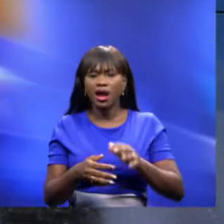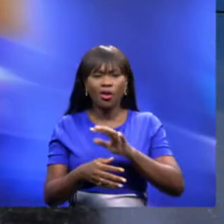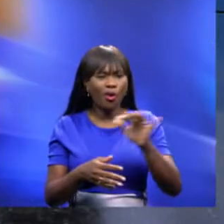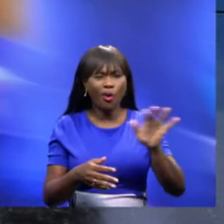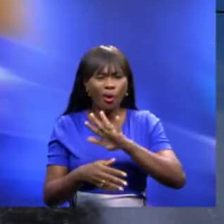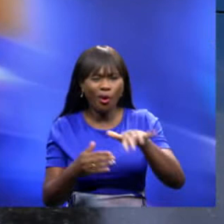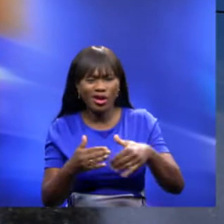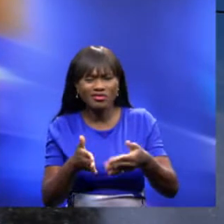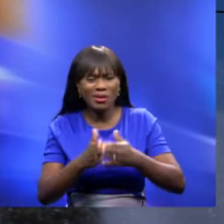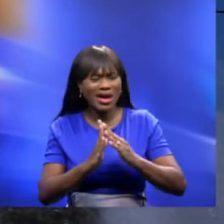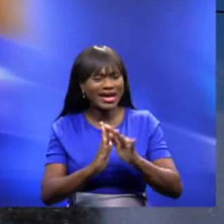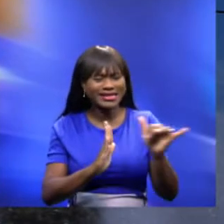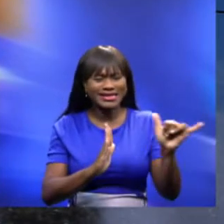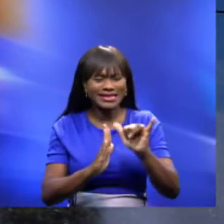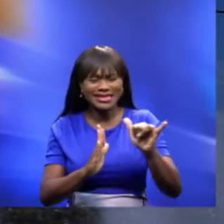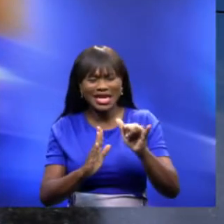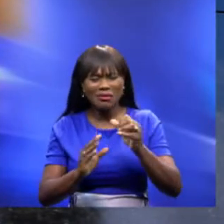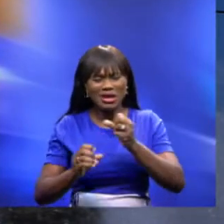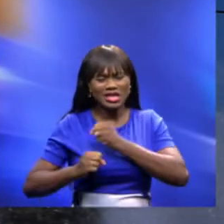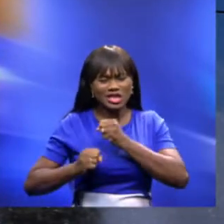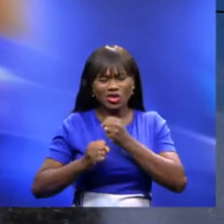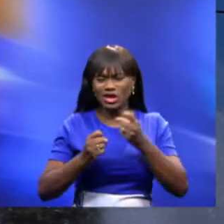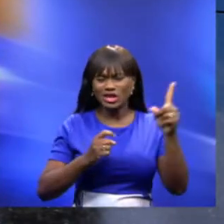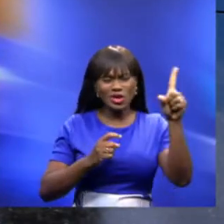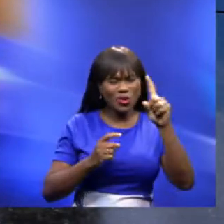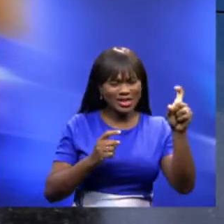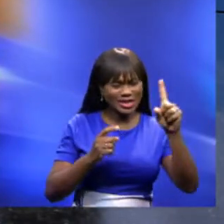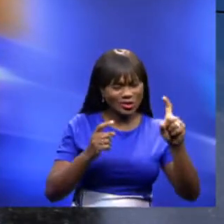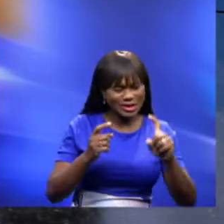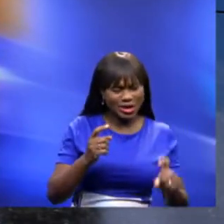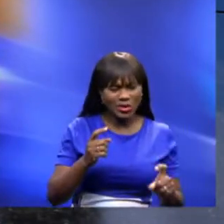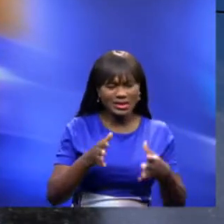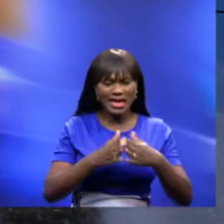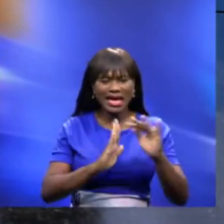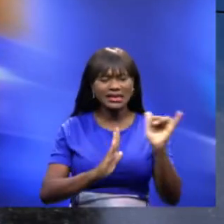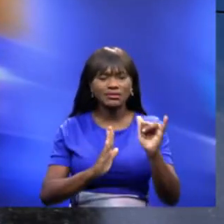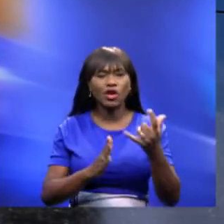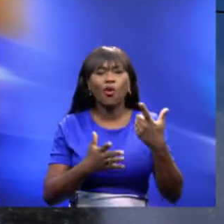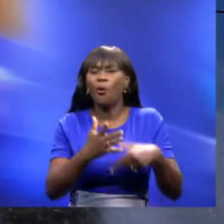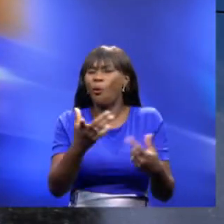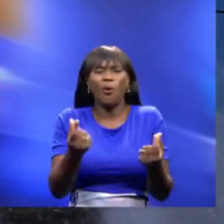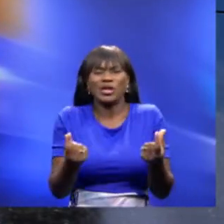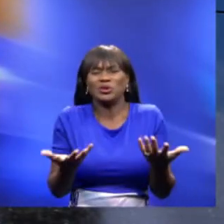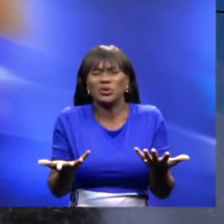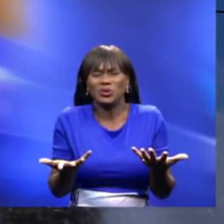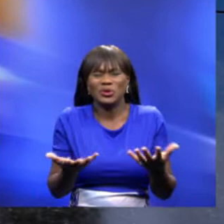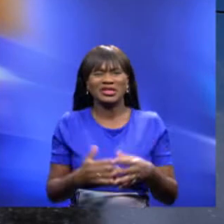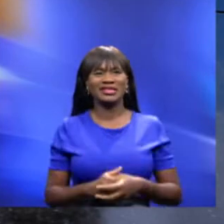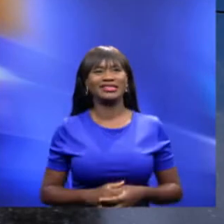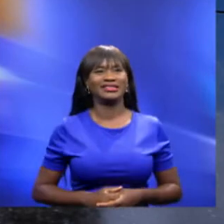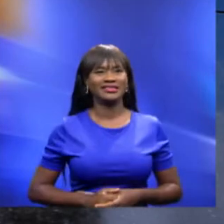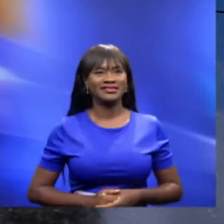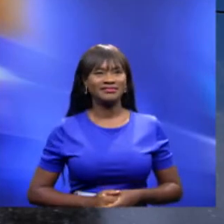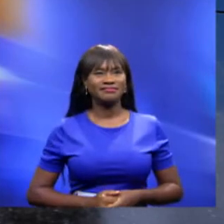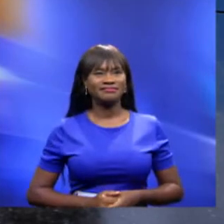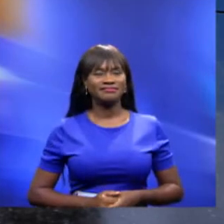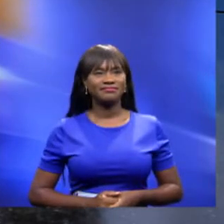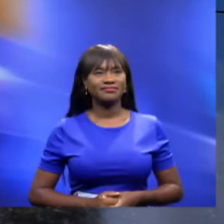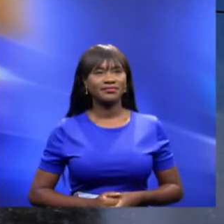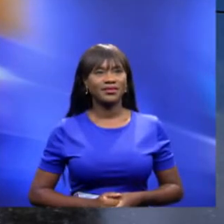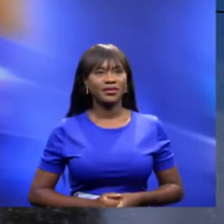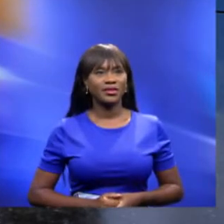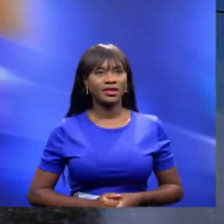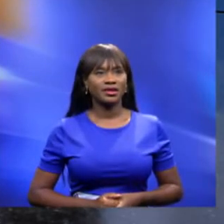question? I see Angus watching me. You saw it coming. Yeah, I saw it coming. Yeah,